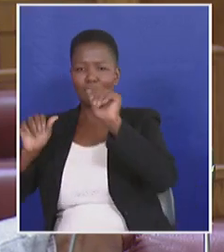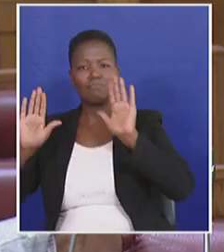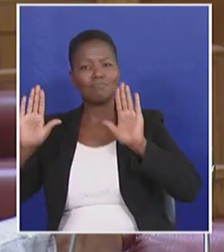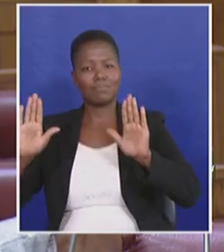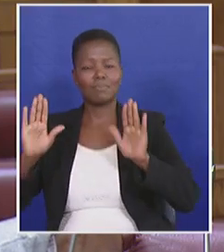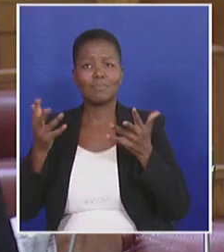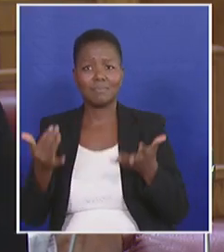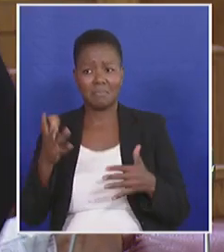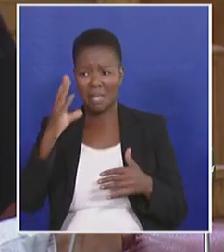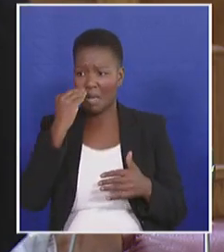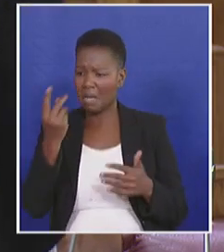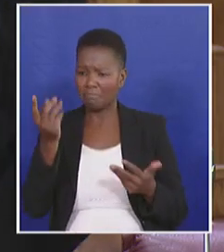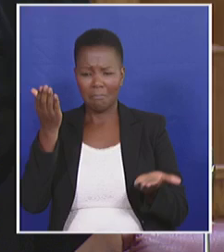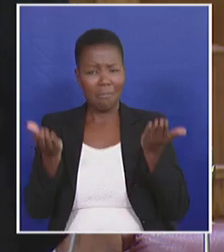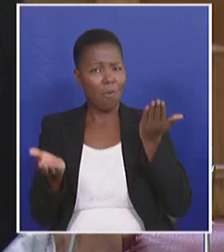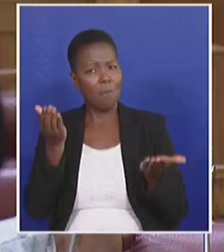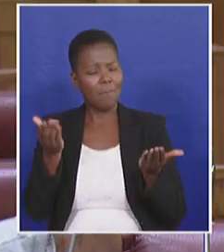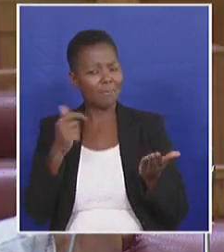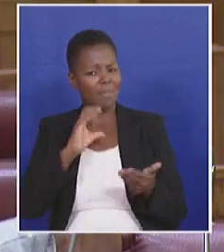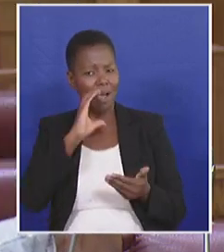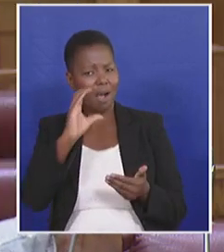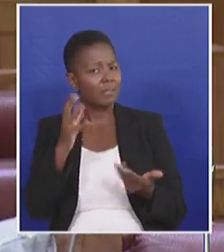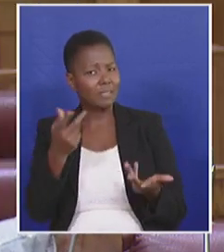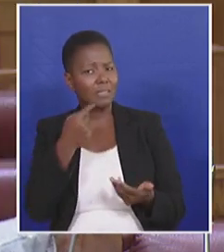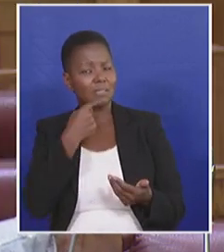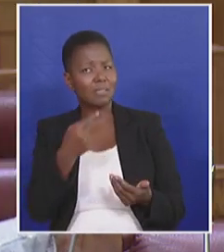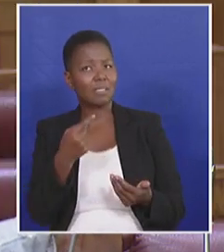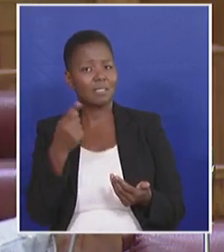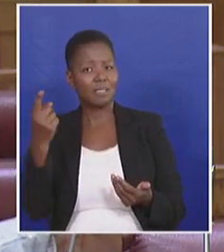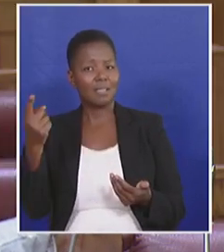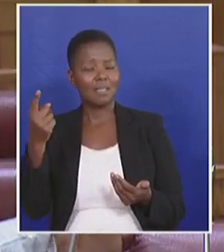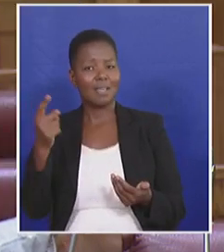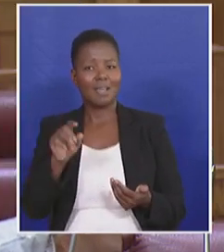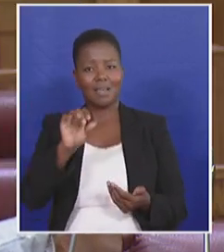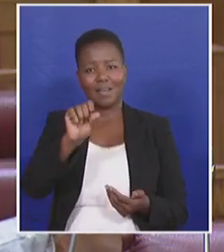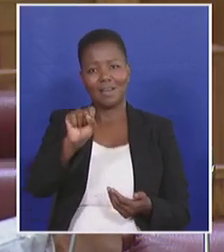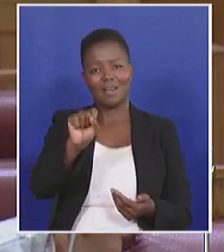that is the case, what do we say about the Salvation Army?